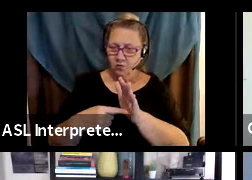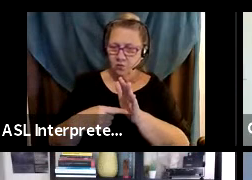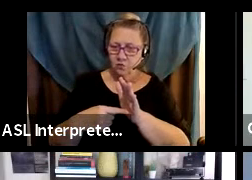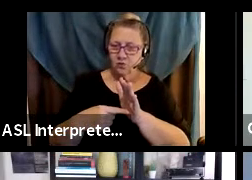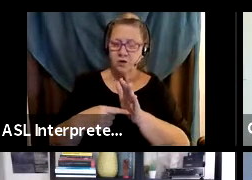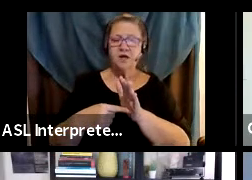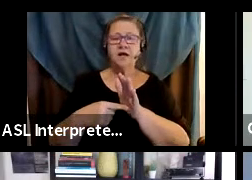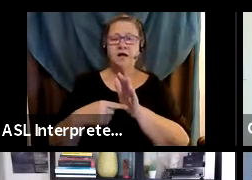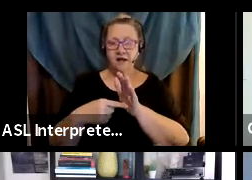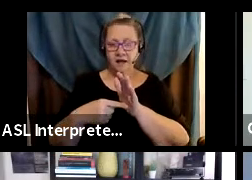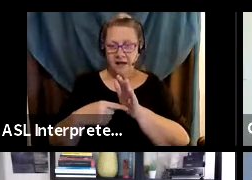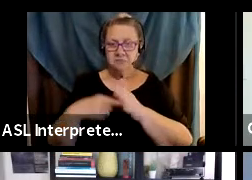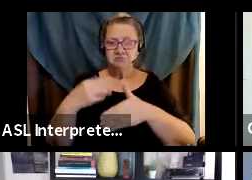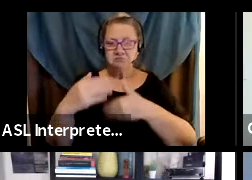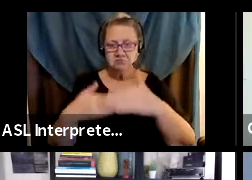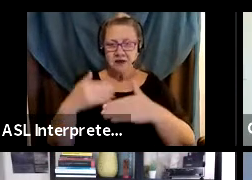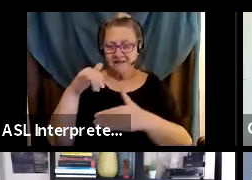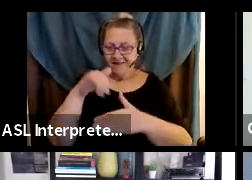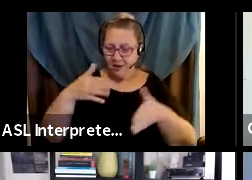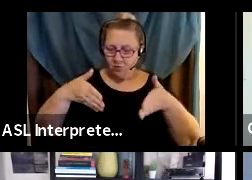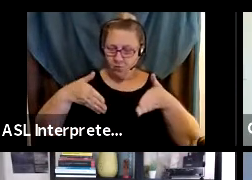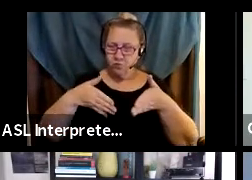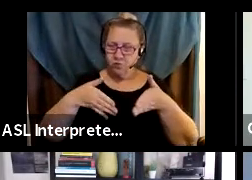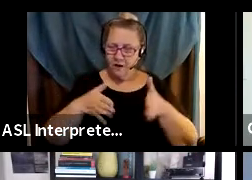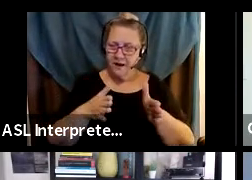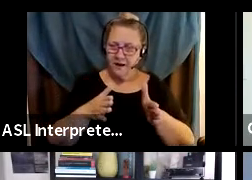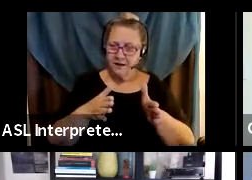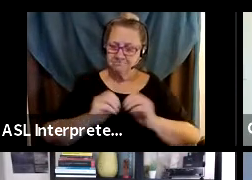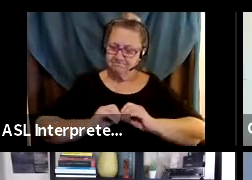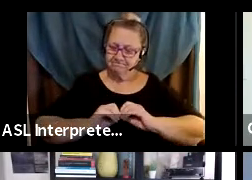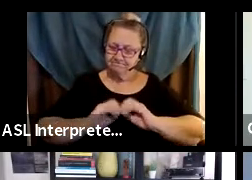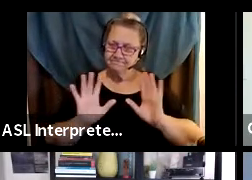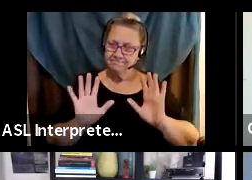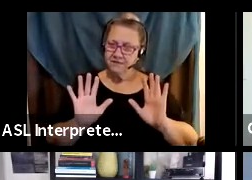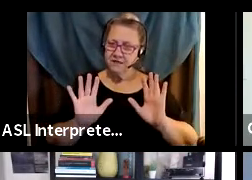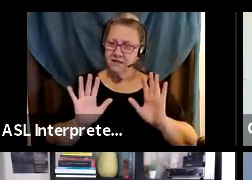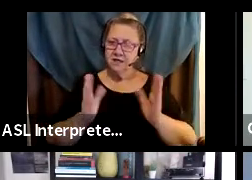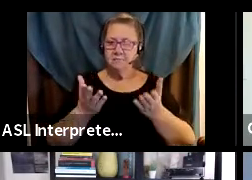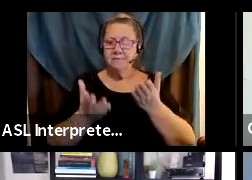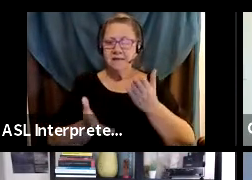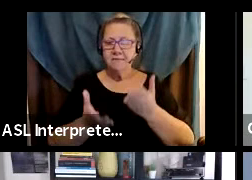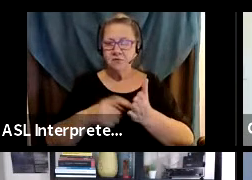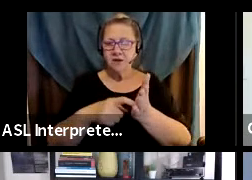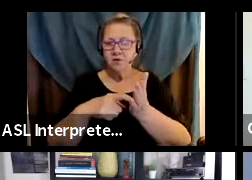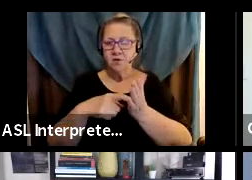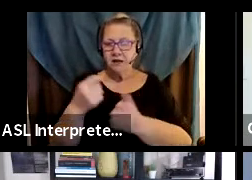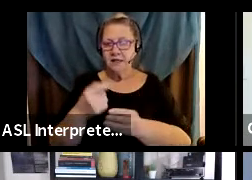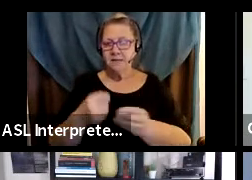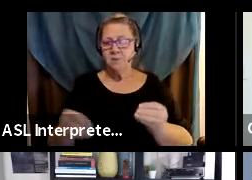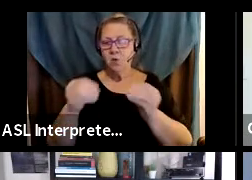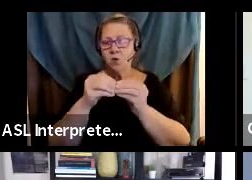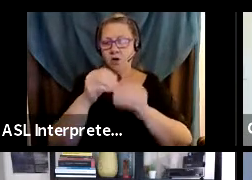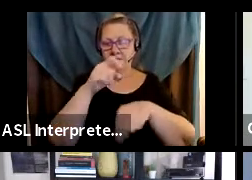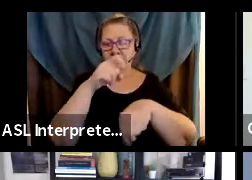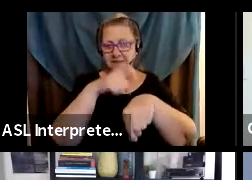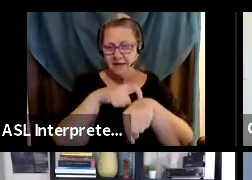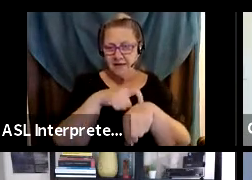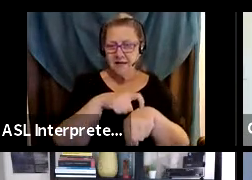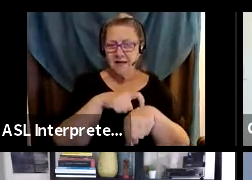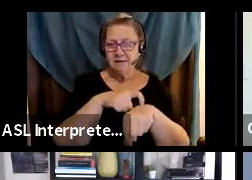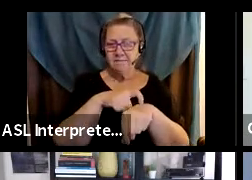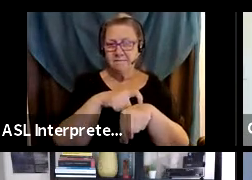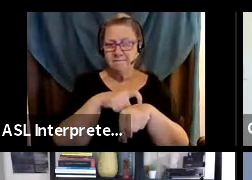over time, it may be that it takes us a little longer, right? But we would